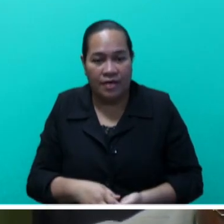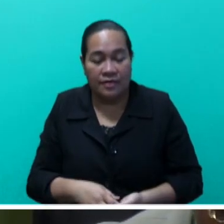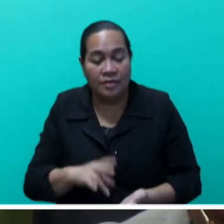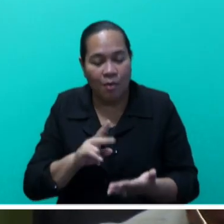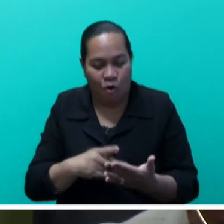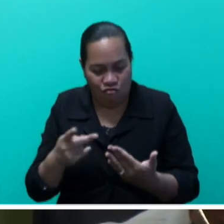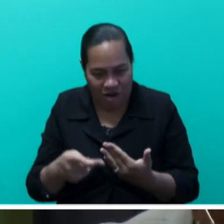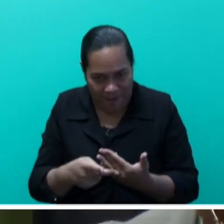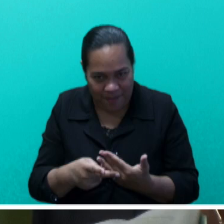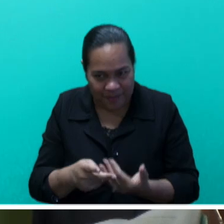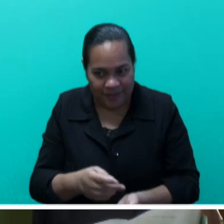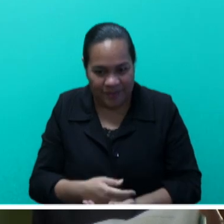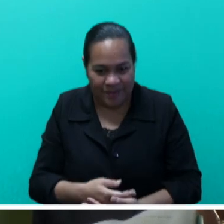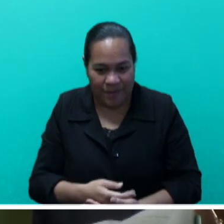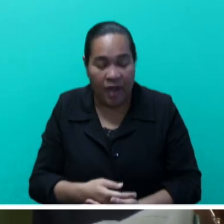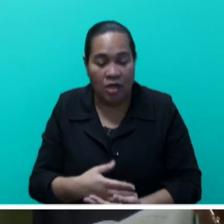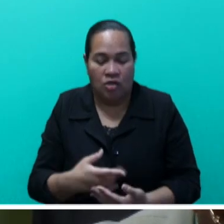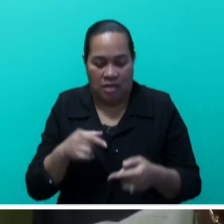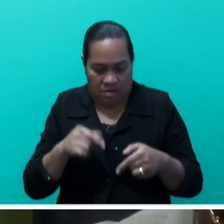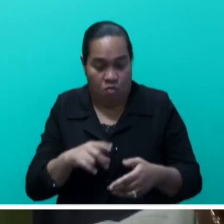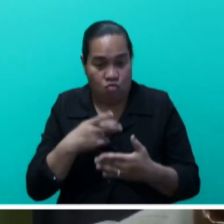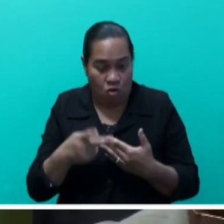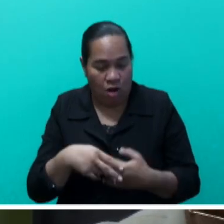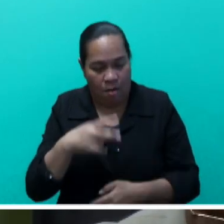program that actually monitors